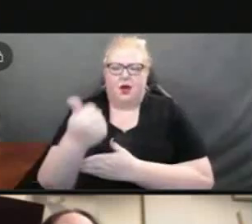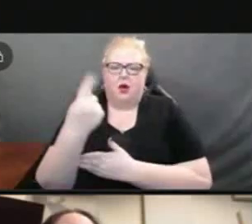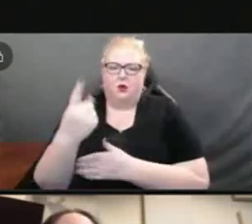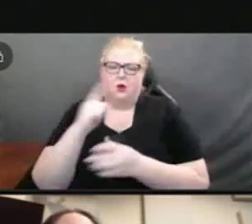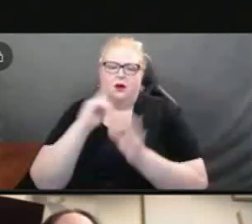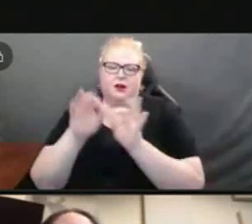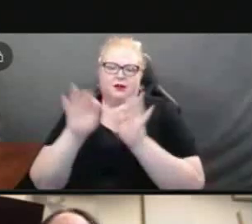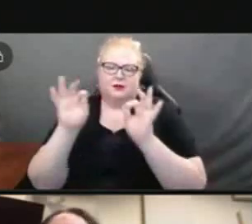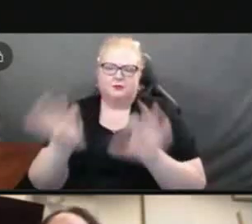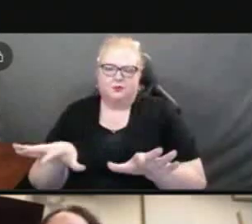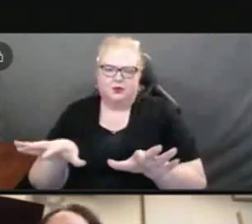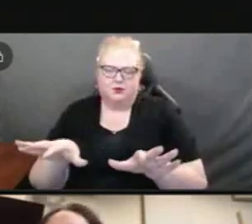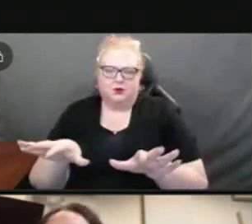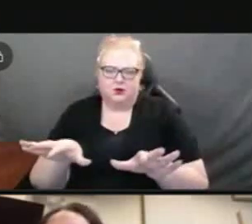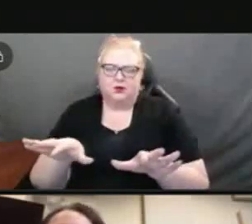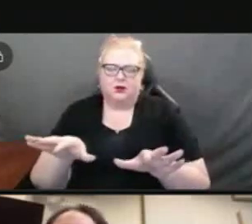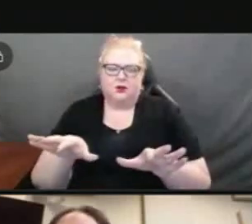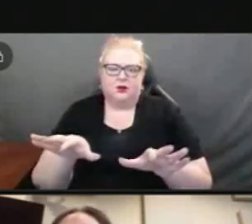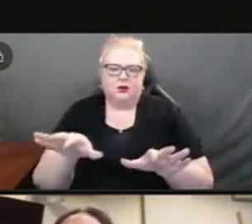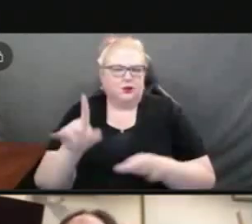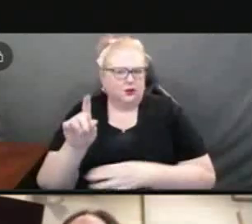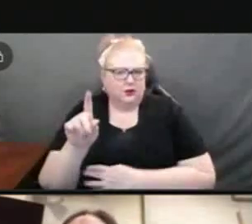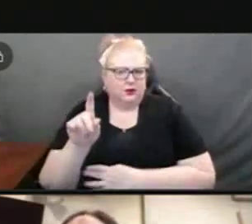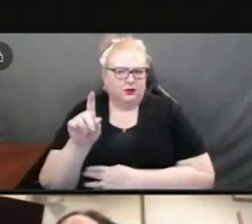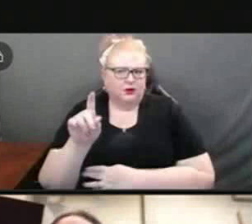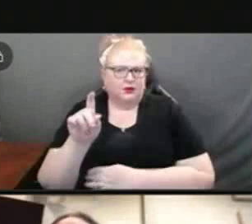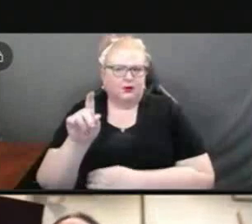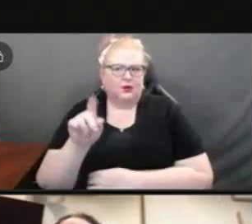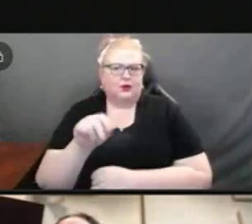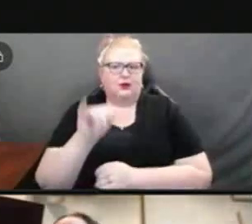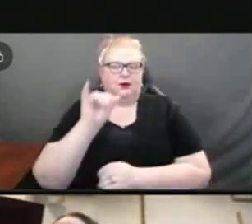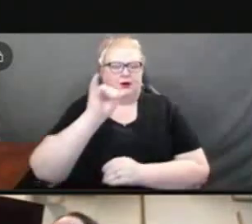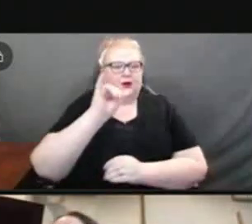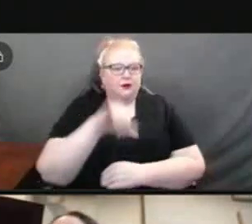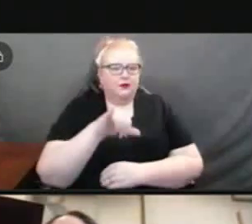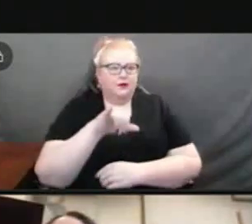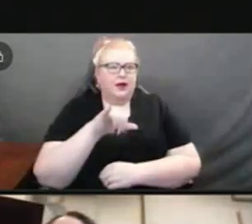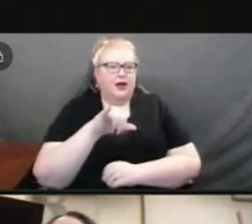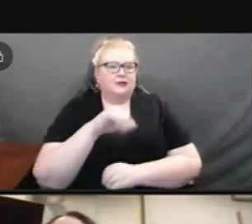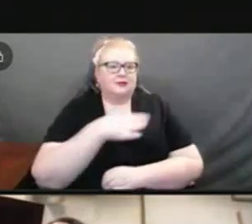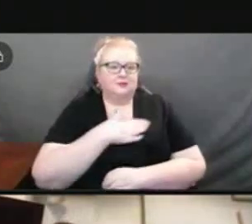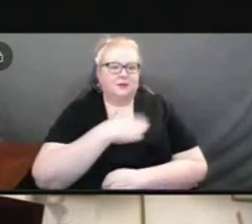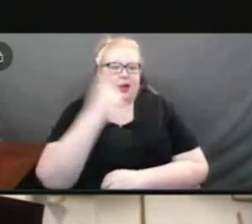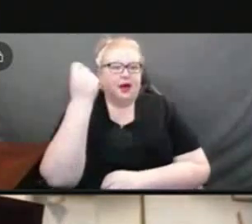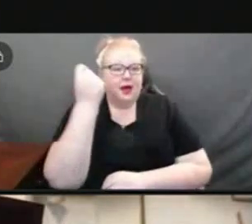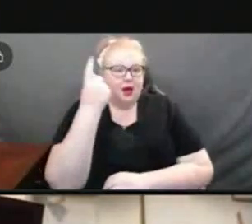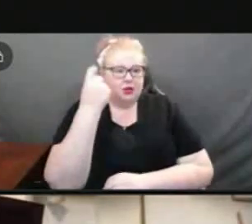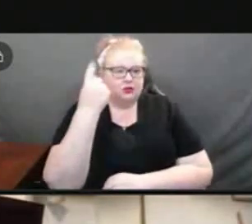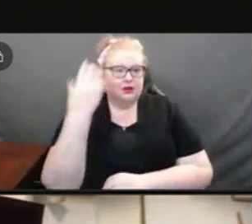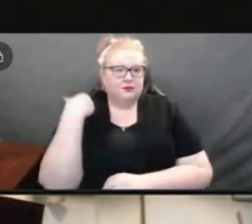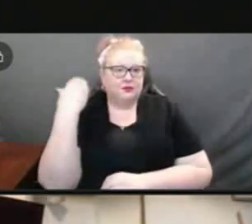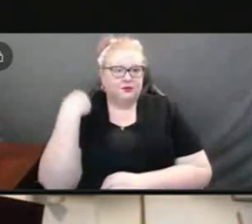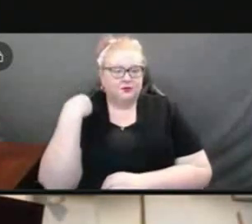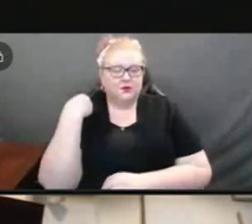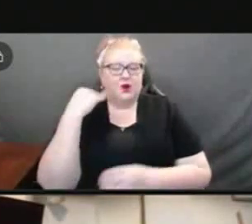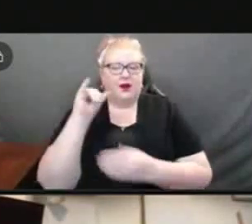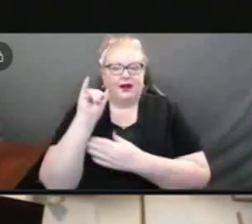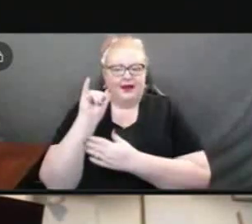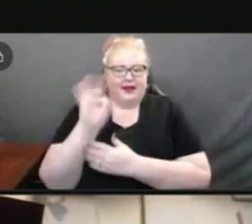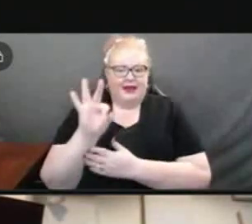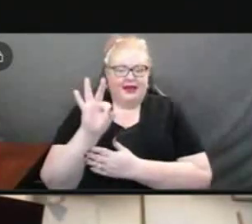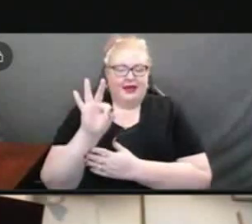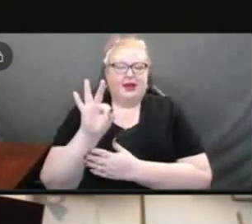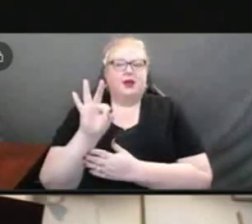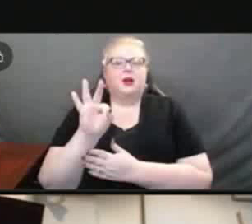Yes. The question. That's my history. If the land use plan is not